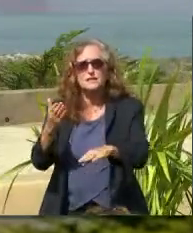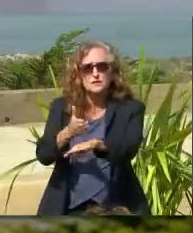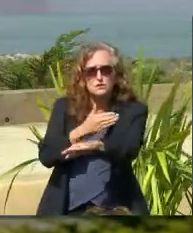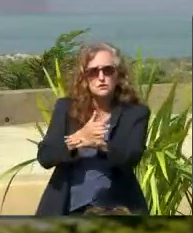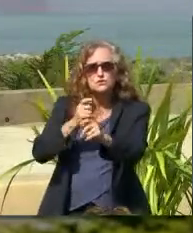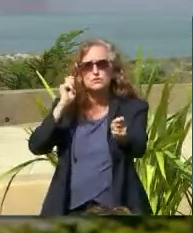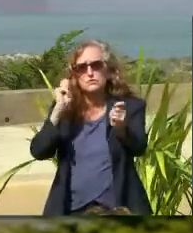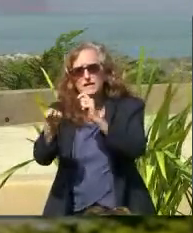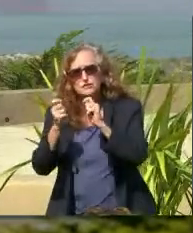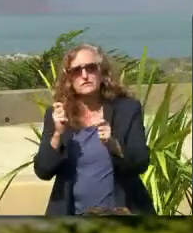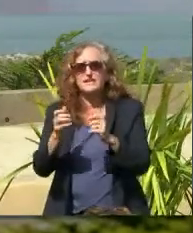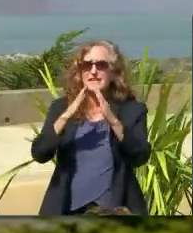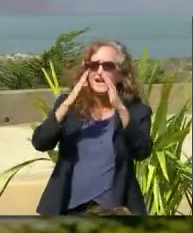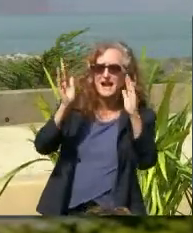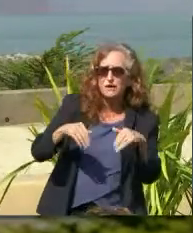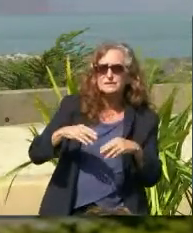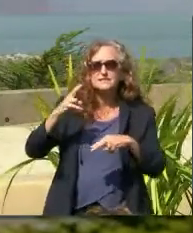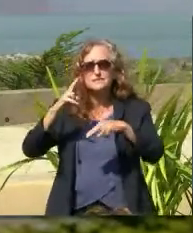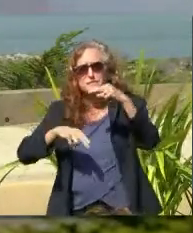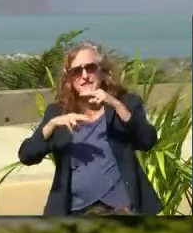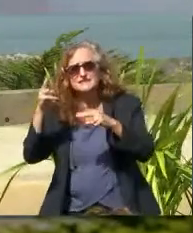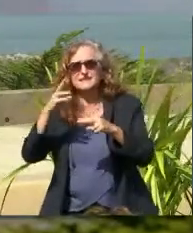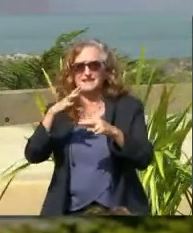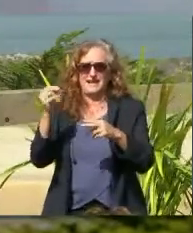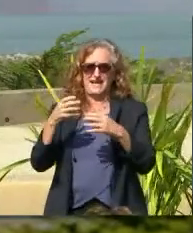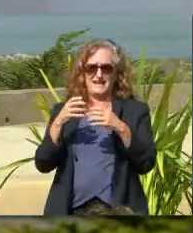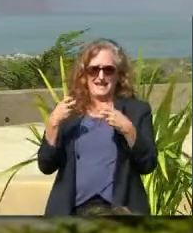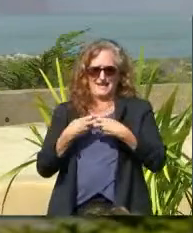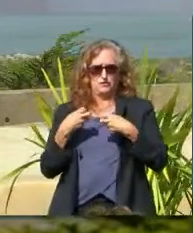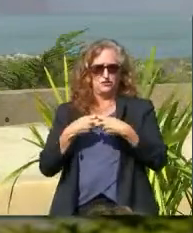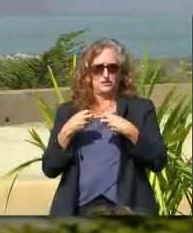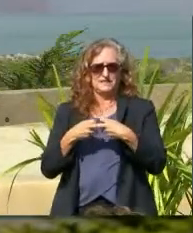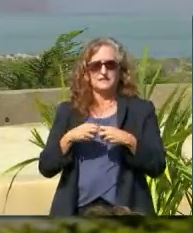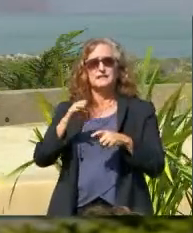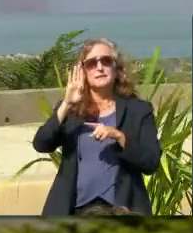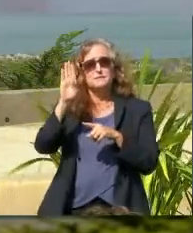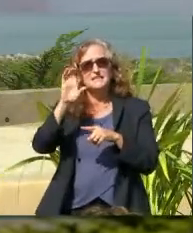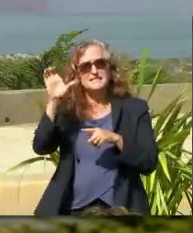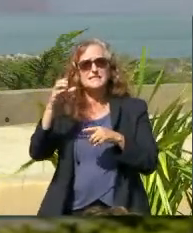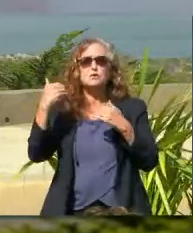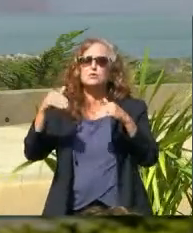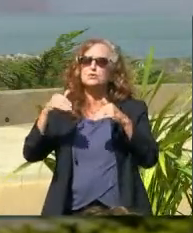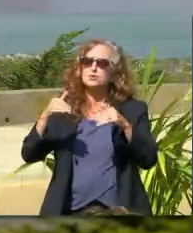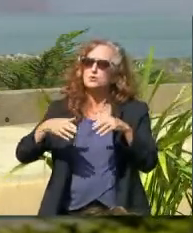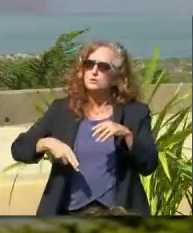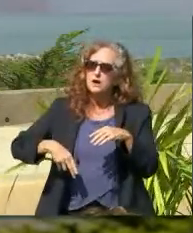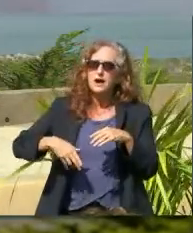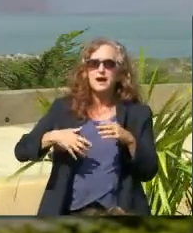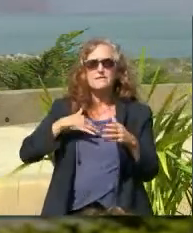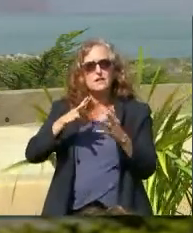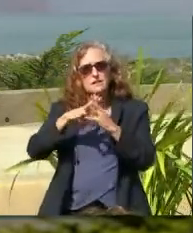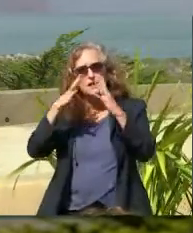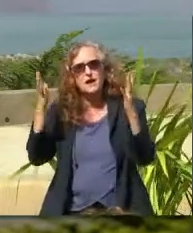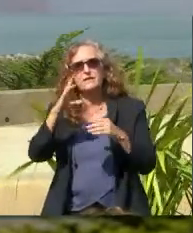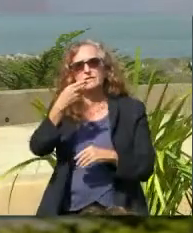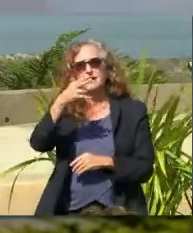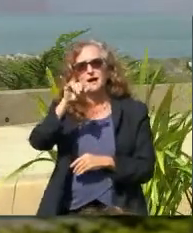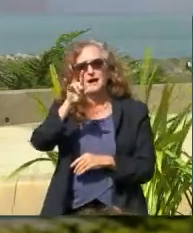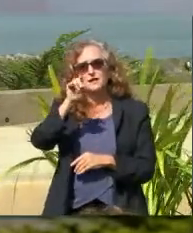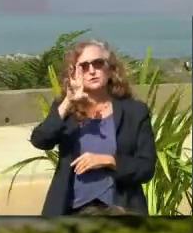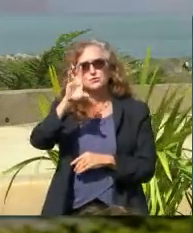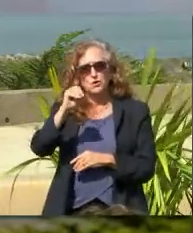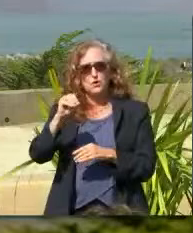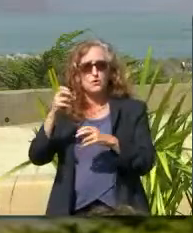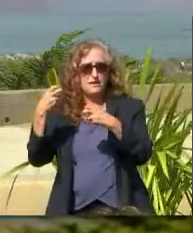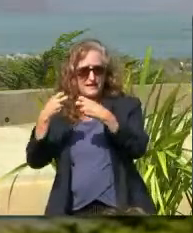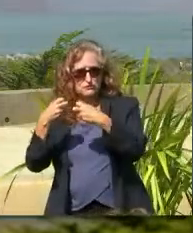our manufacturing sector, and of course, energy. British Columbia is blessed with an abundance of hydroelectricity that, of course,